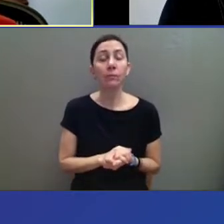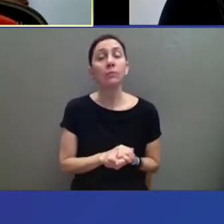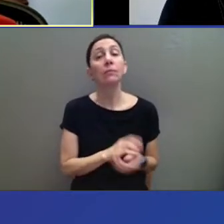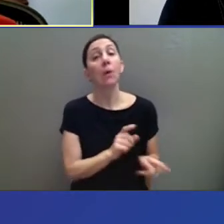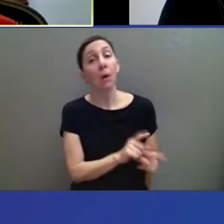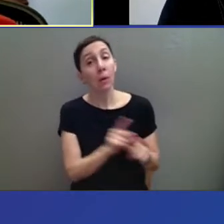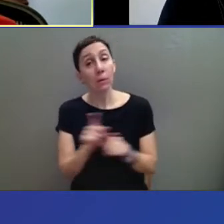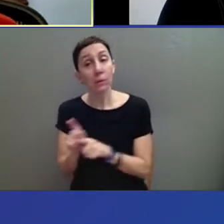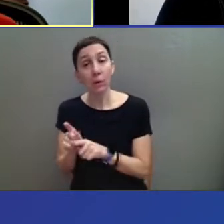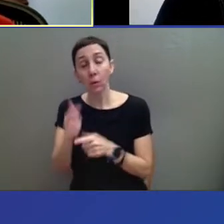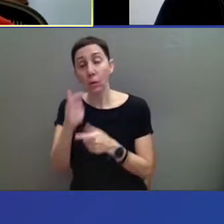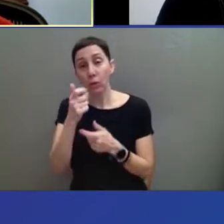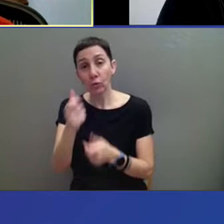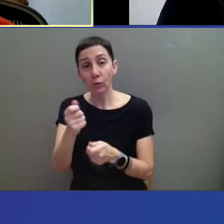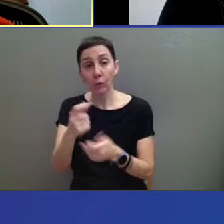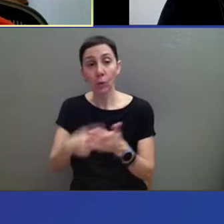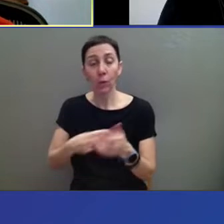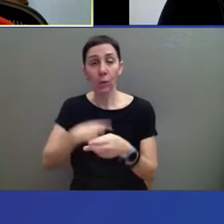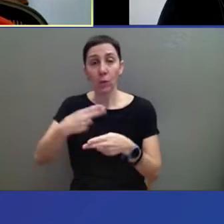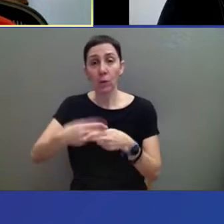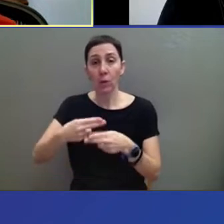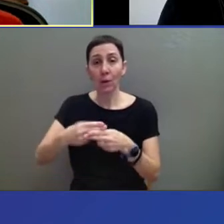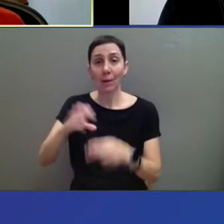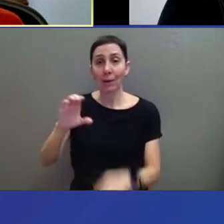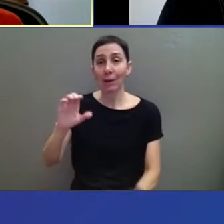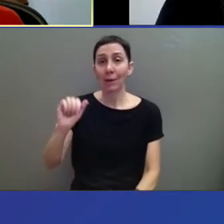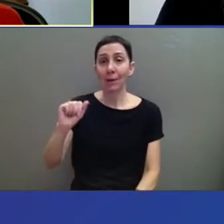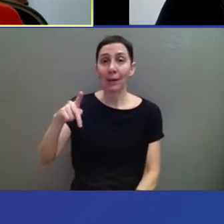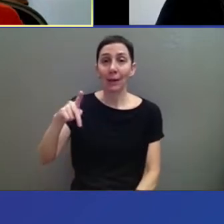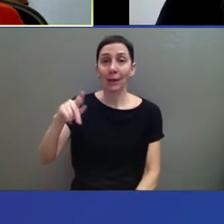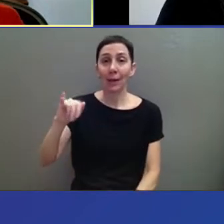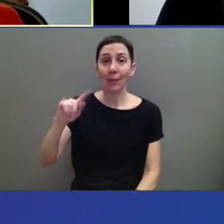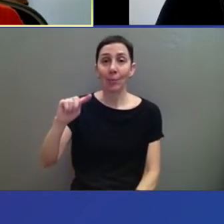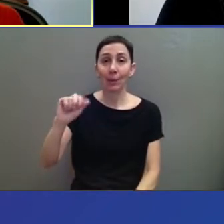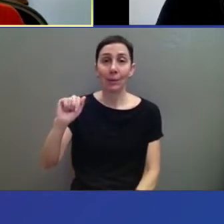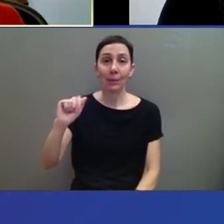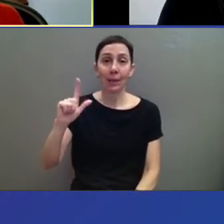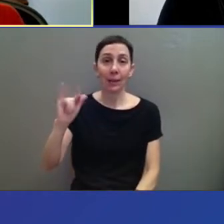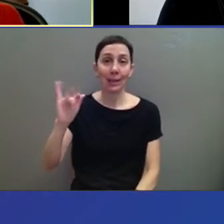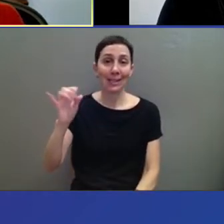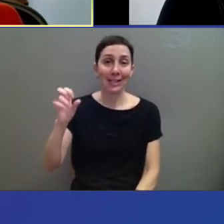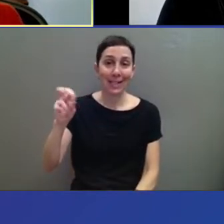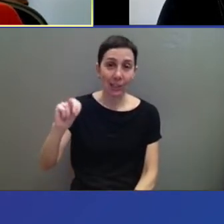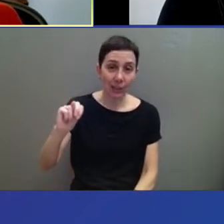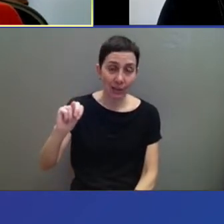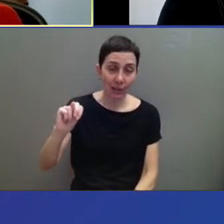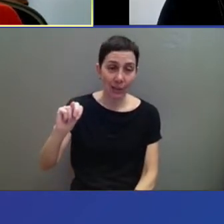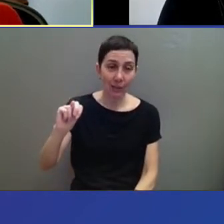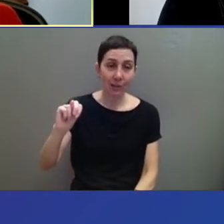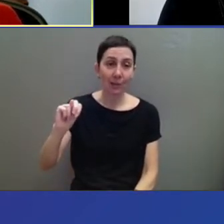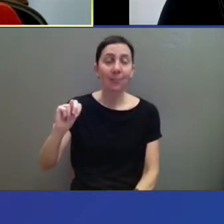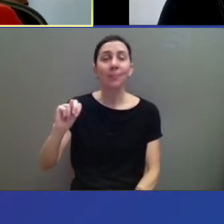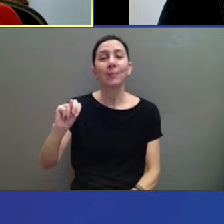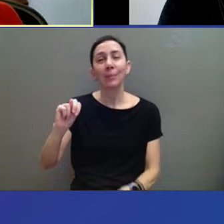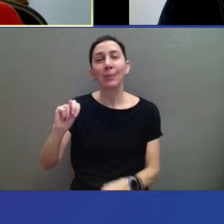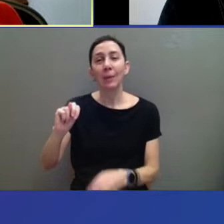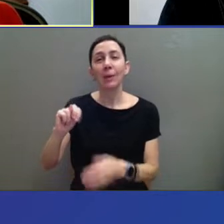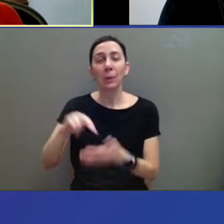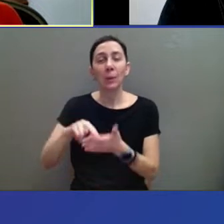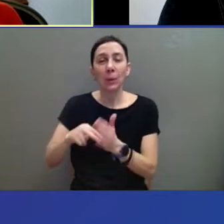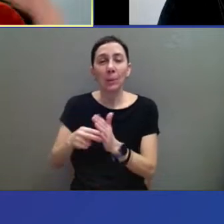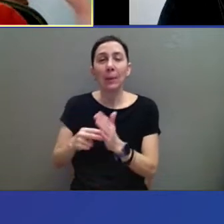focused on what we call capitalization, which is essentially building what I refer to a lot as